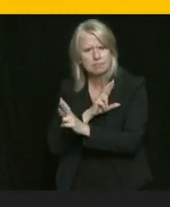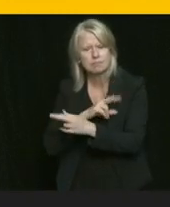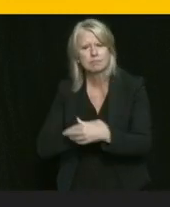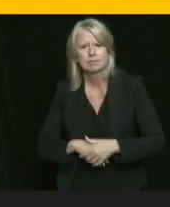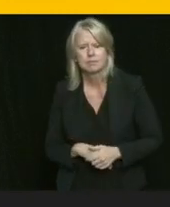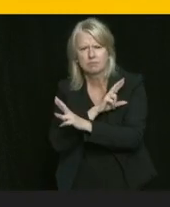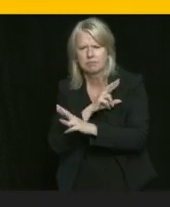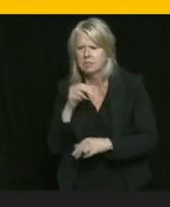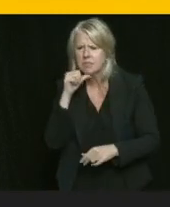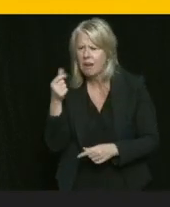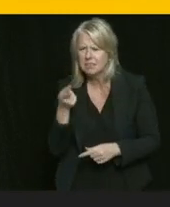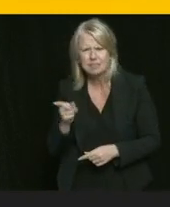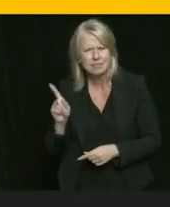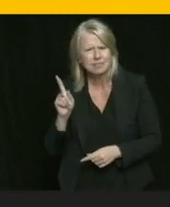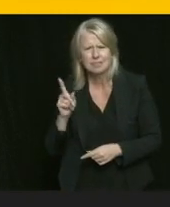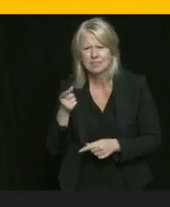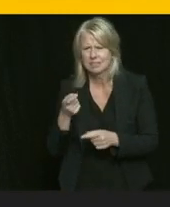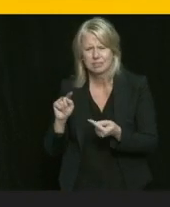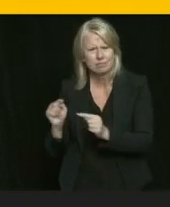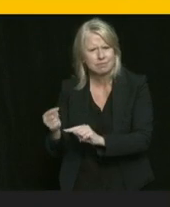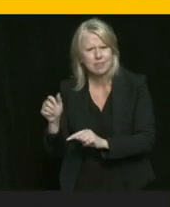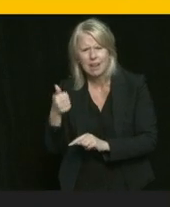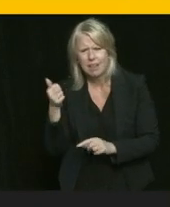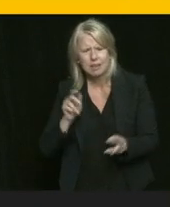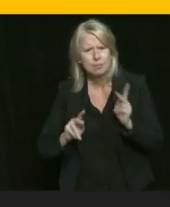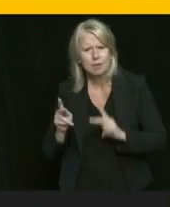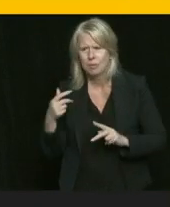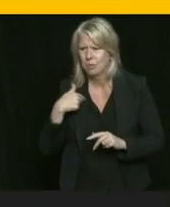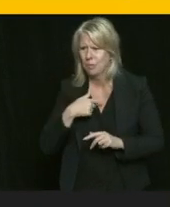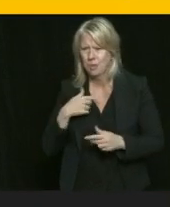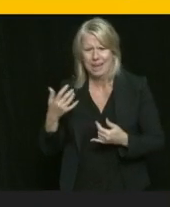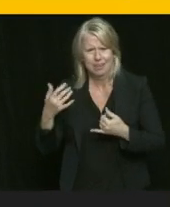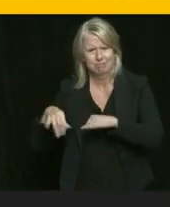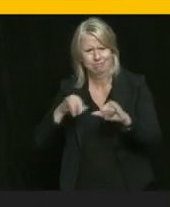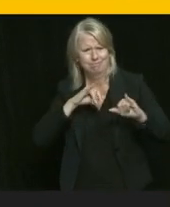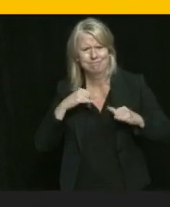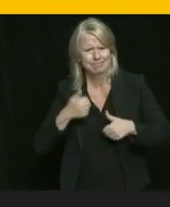It's a matter of one else. We are all sharing this society.